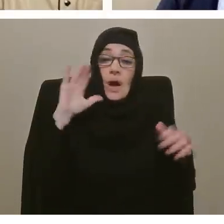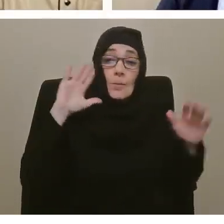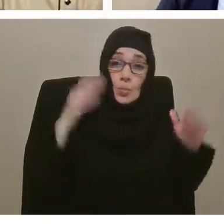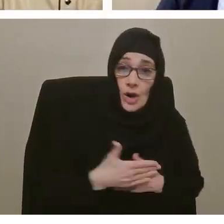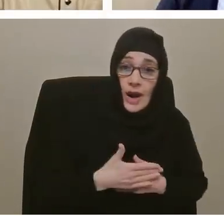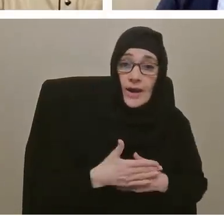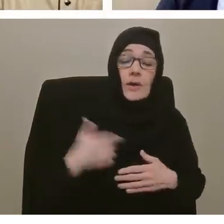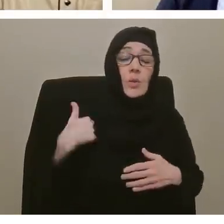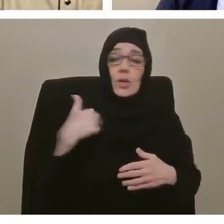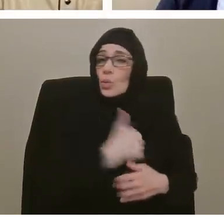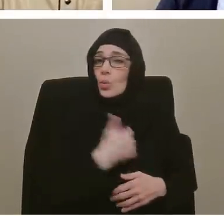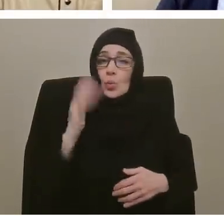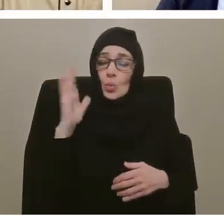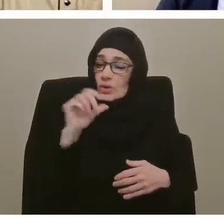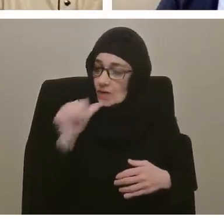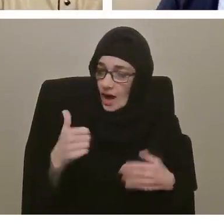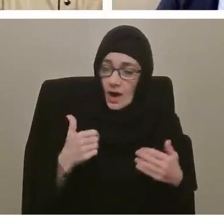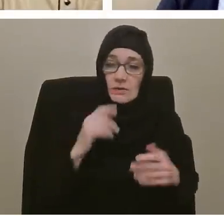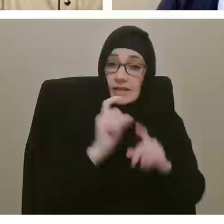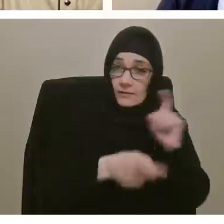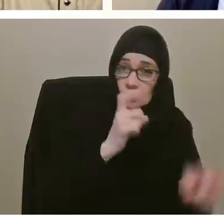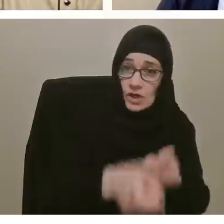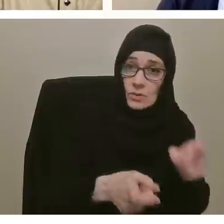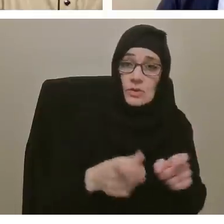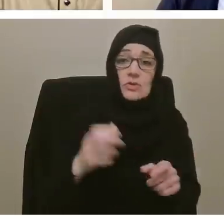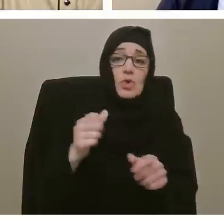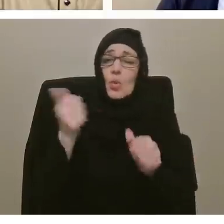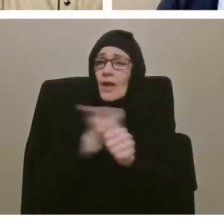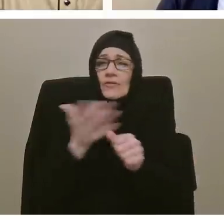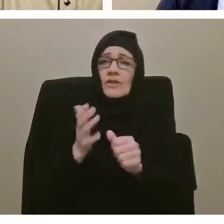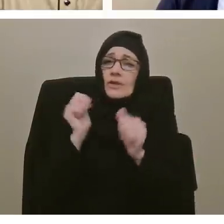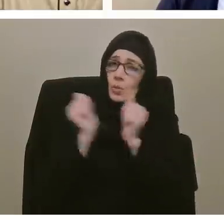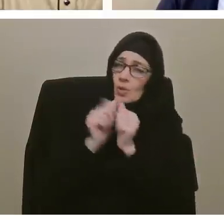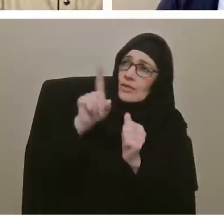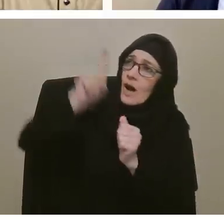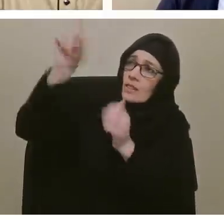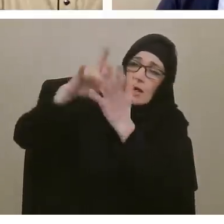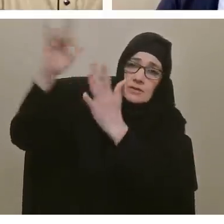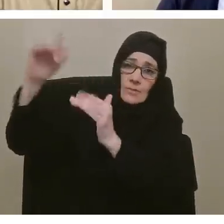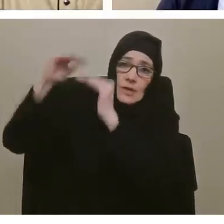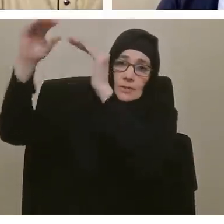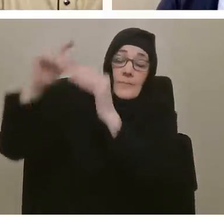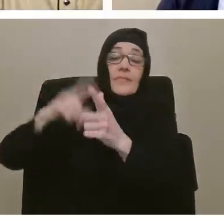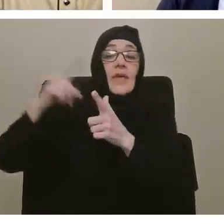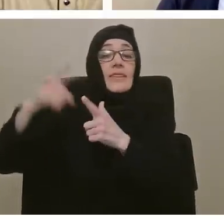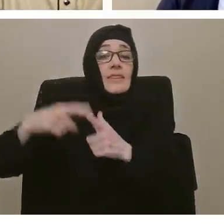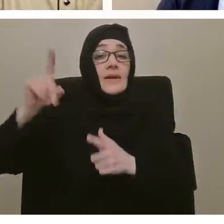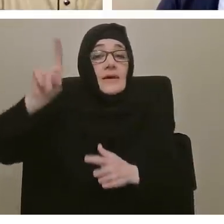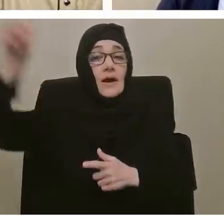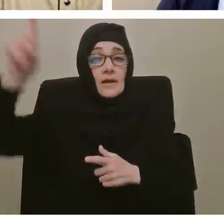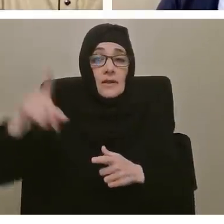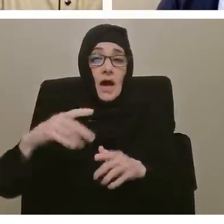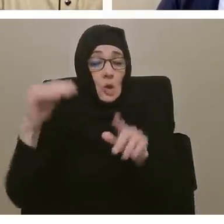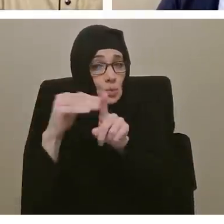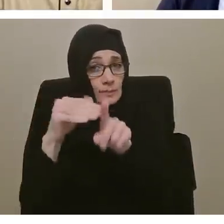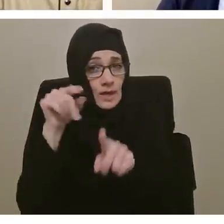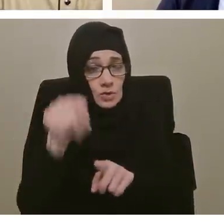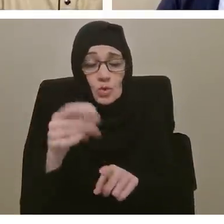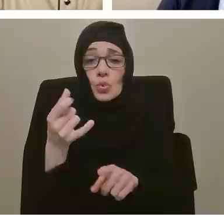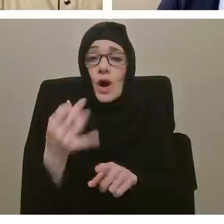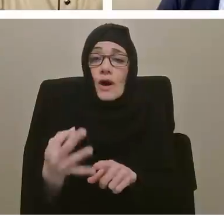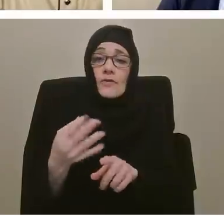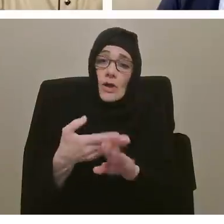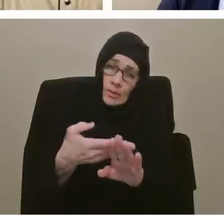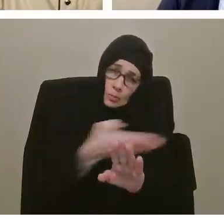that it's ultimately with Allah subhanahu wa ta'ala, Allah subhanahu wa ta'ala then transitions and reminds you of the ni'am as-sabiqa. He reminds you